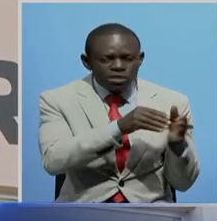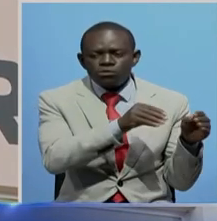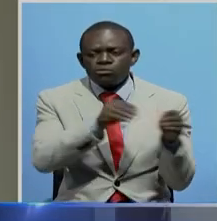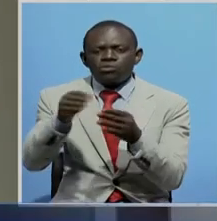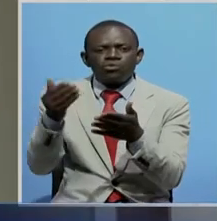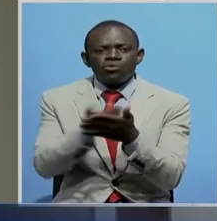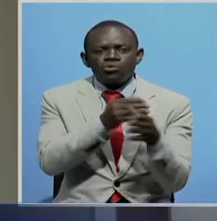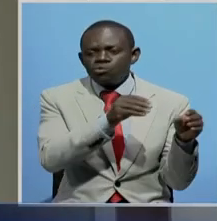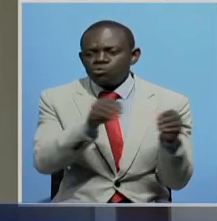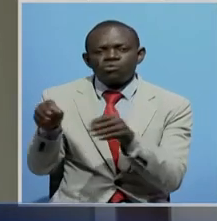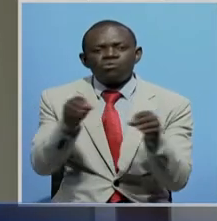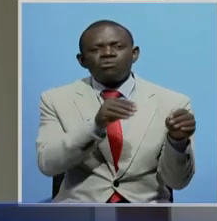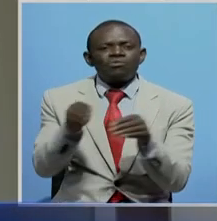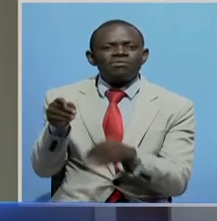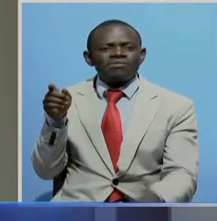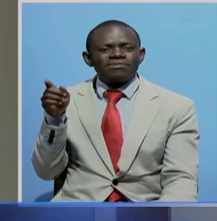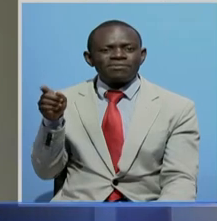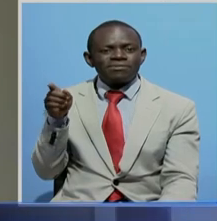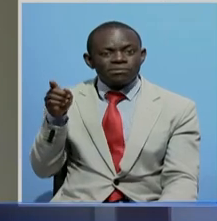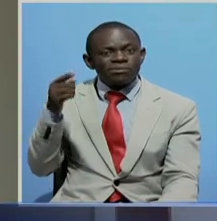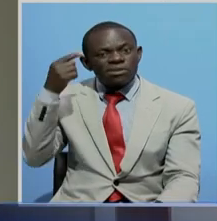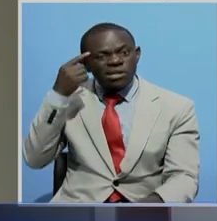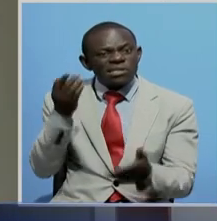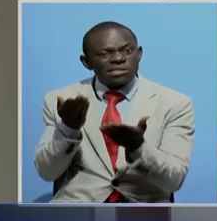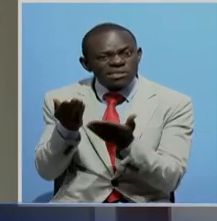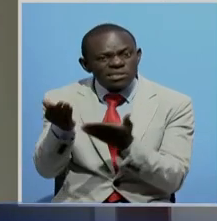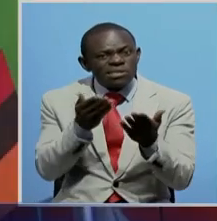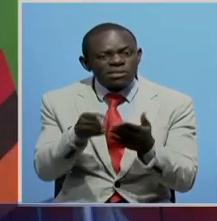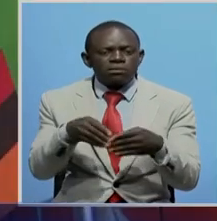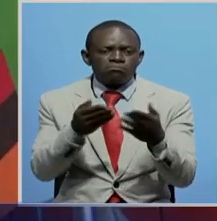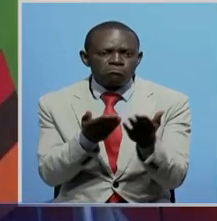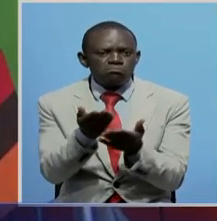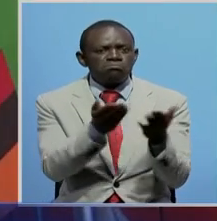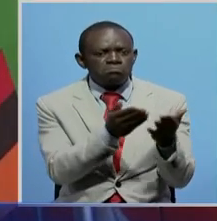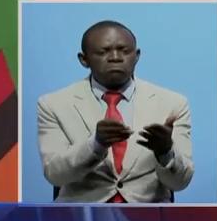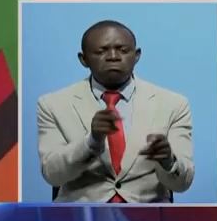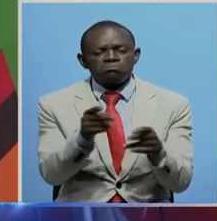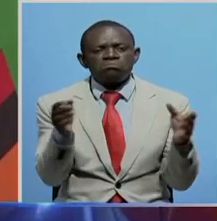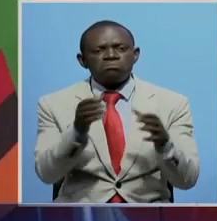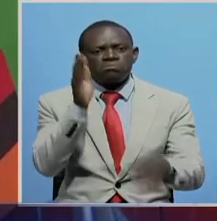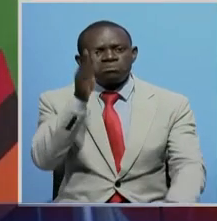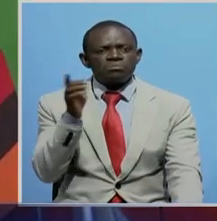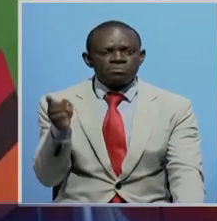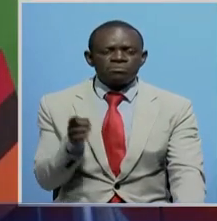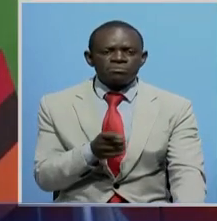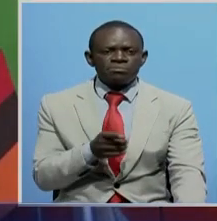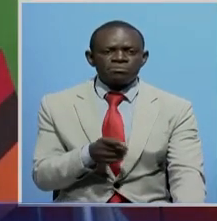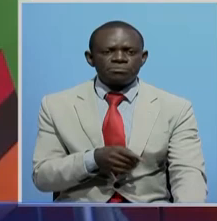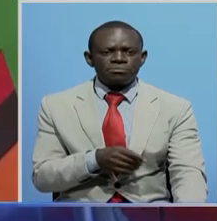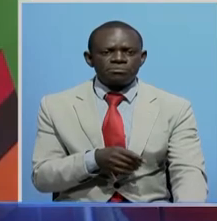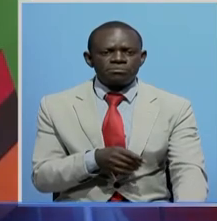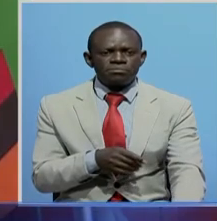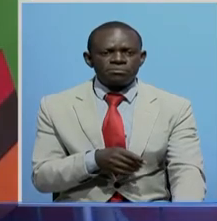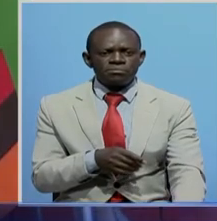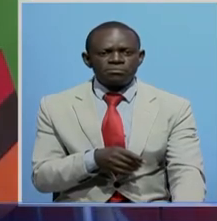Municipal Council begin to offer integrated government services to the community. We are now in talking terms with the Business